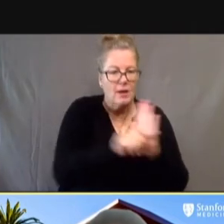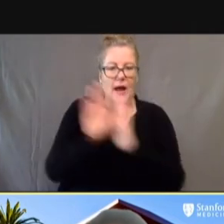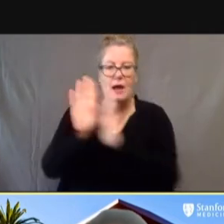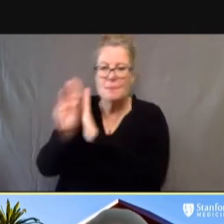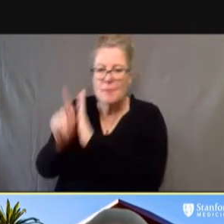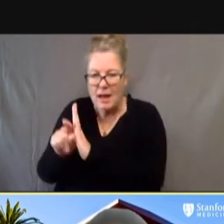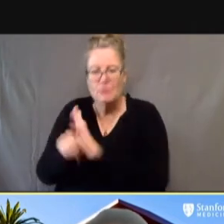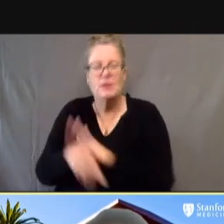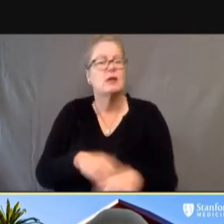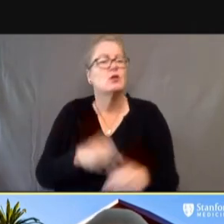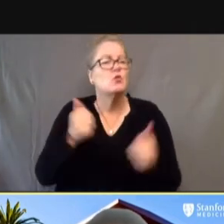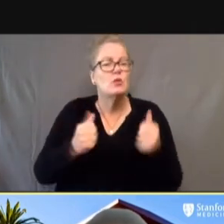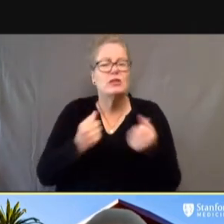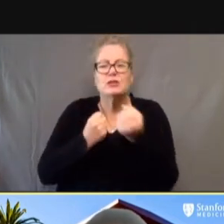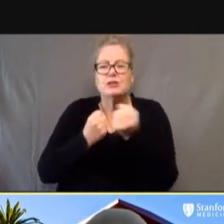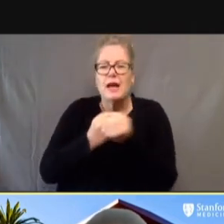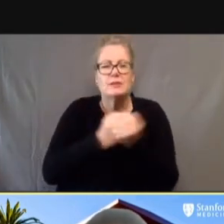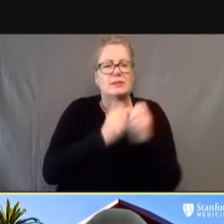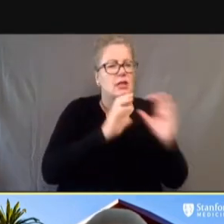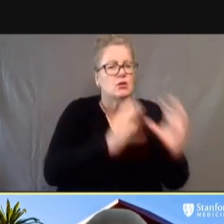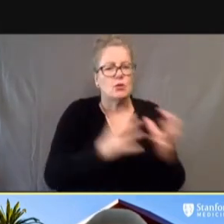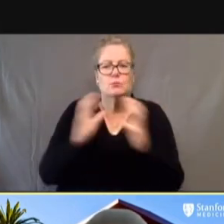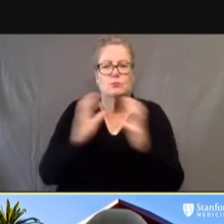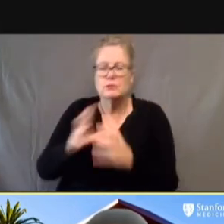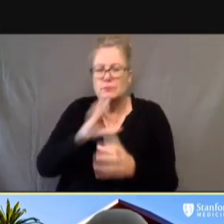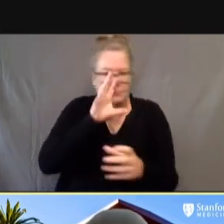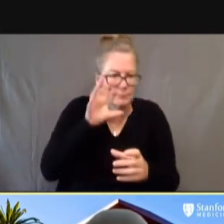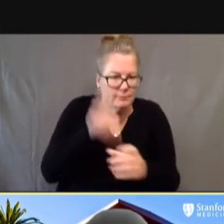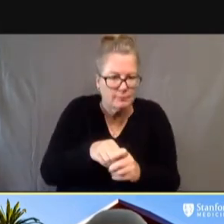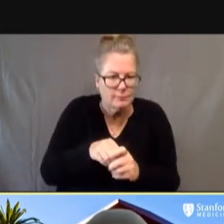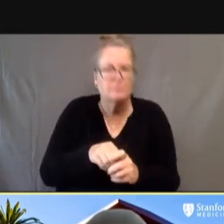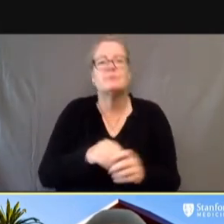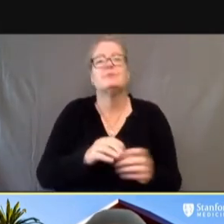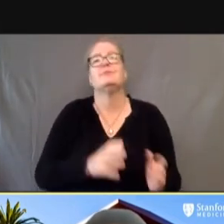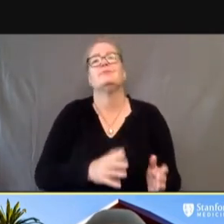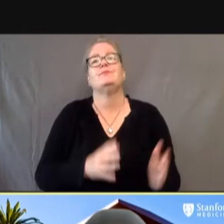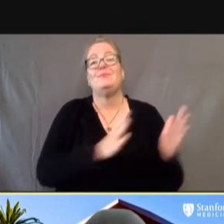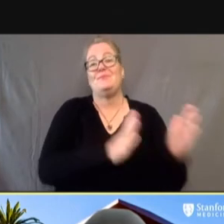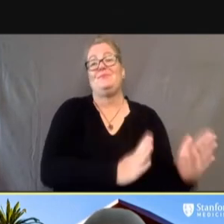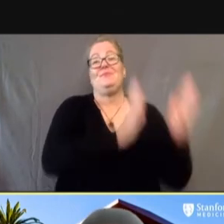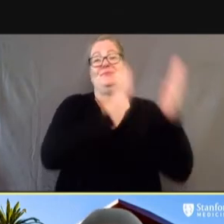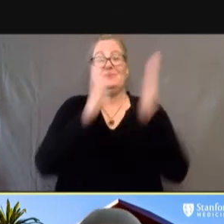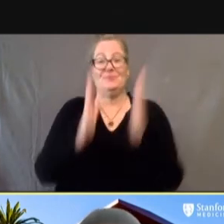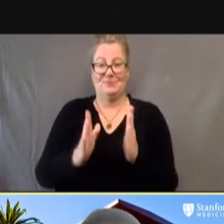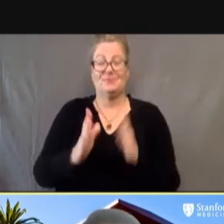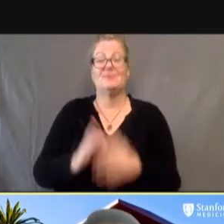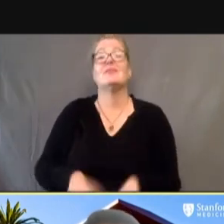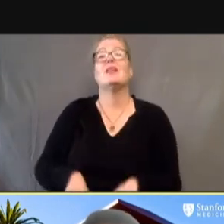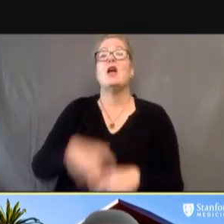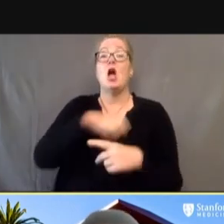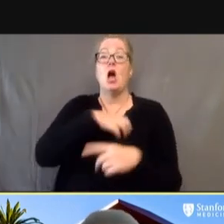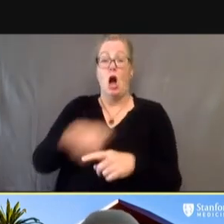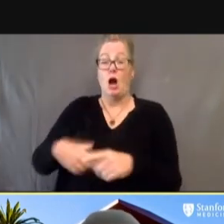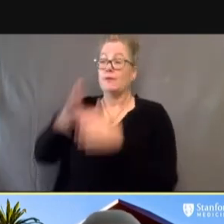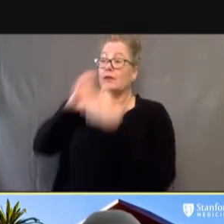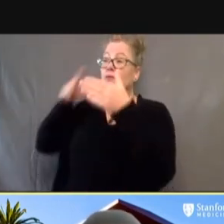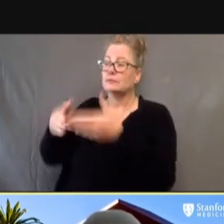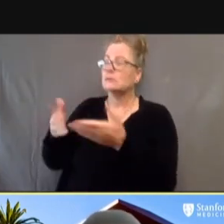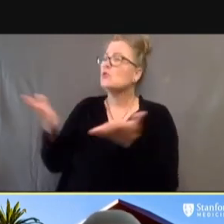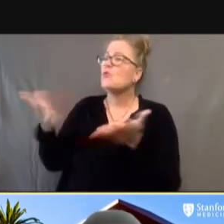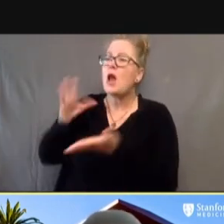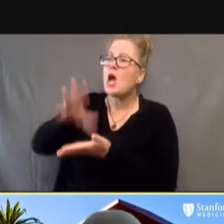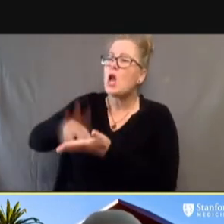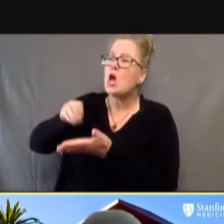on to think more about the lessons that each of our groups has learned, first with Harvard sharing their lessons, and then the Stanford